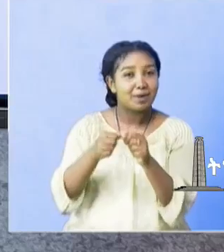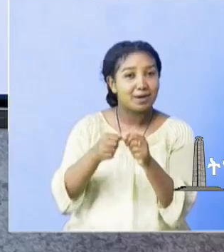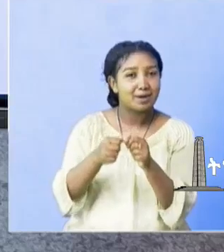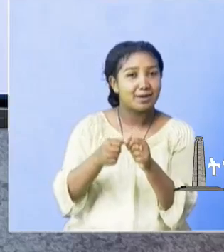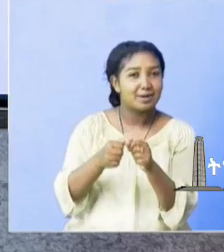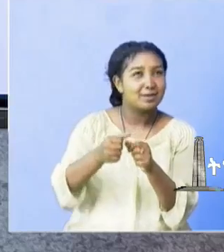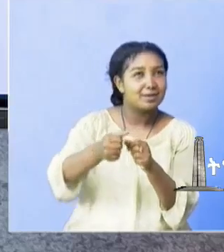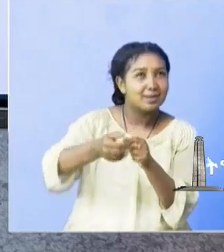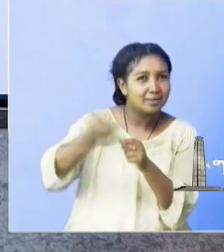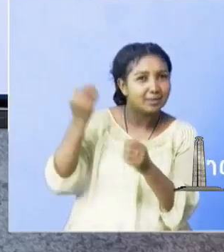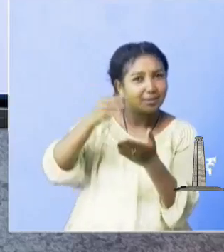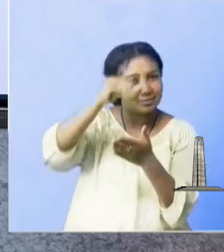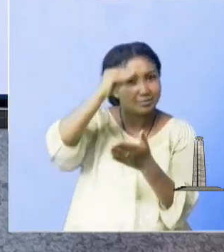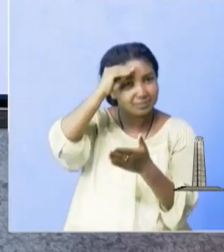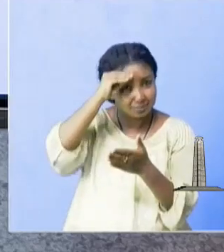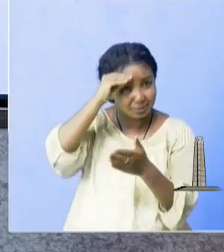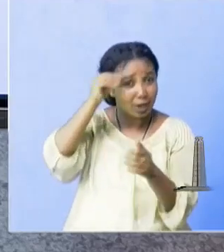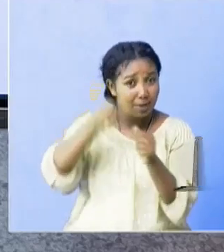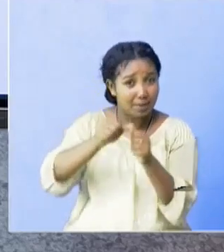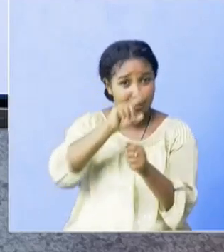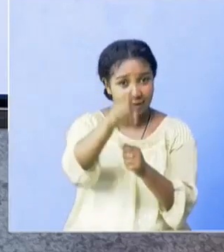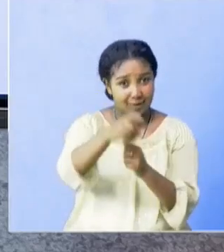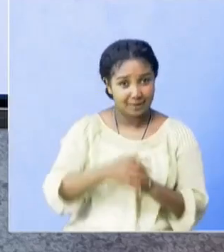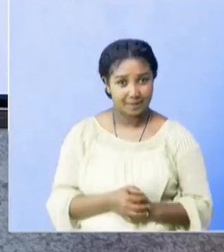our previous lesson?